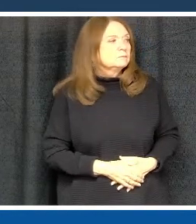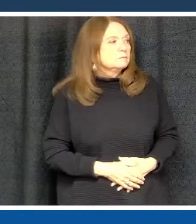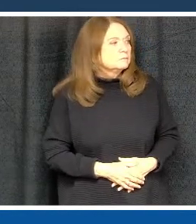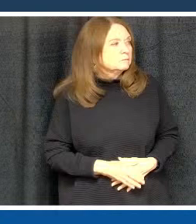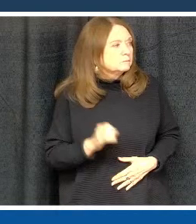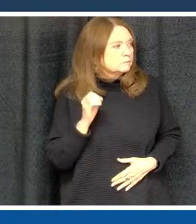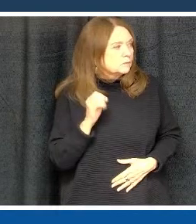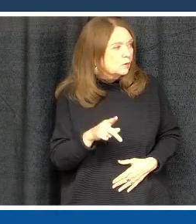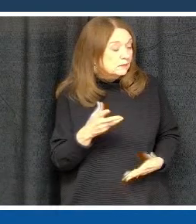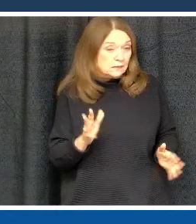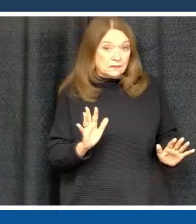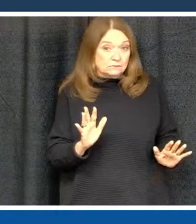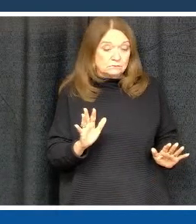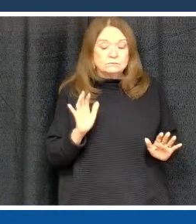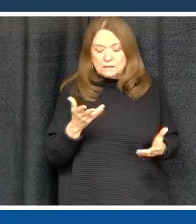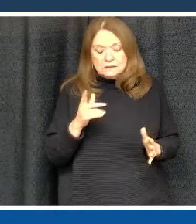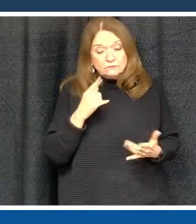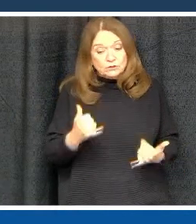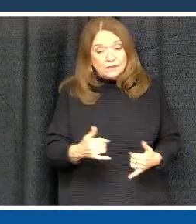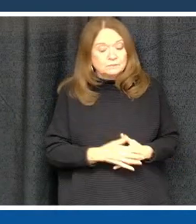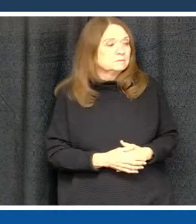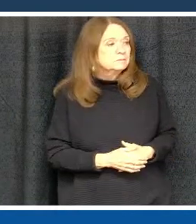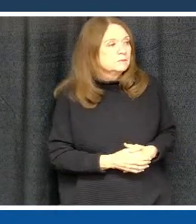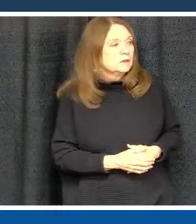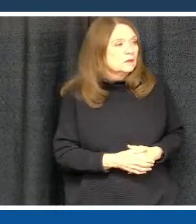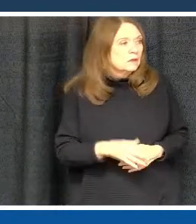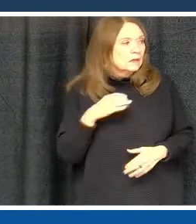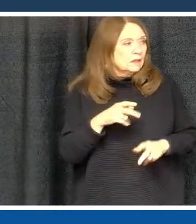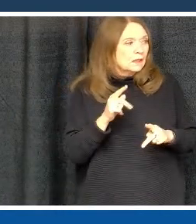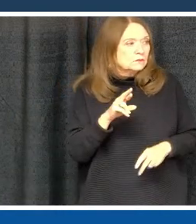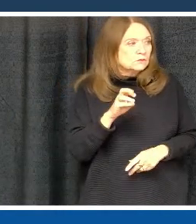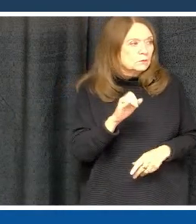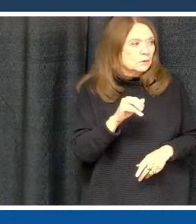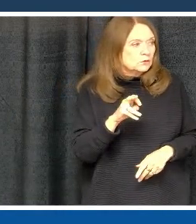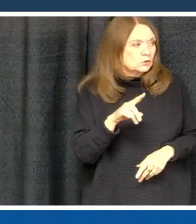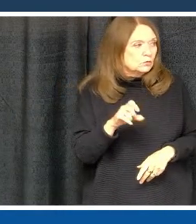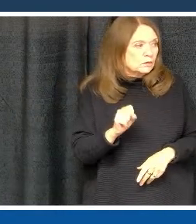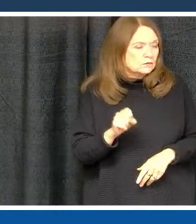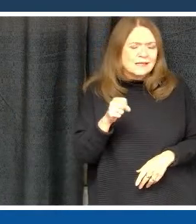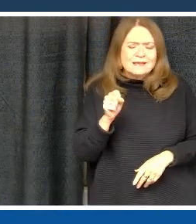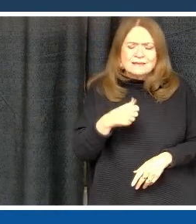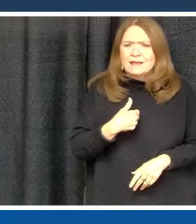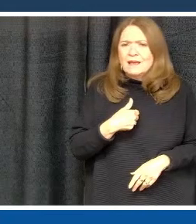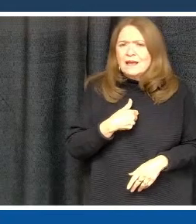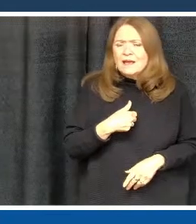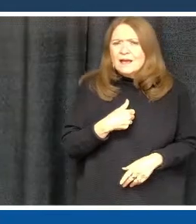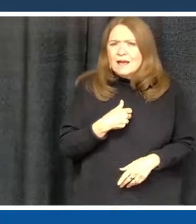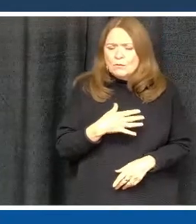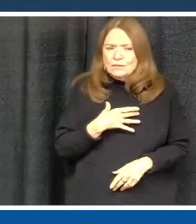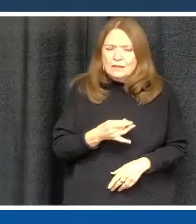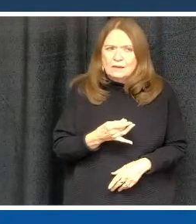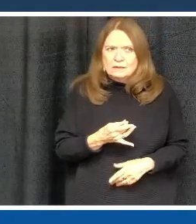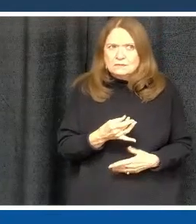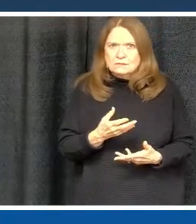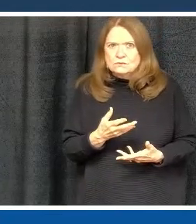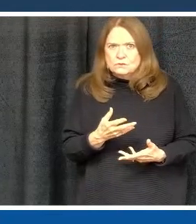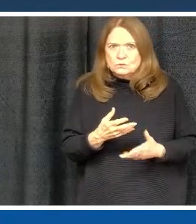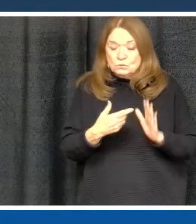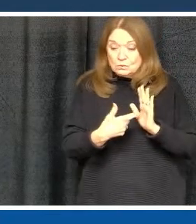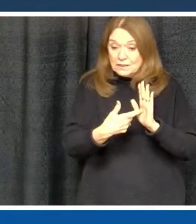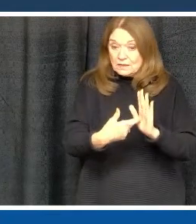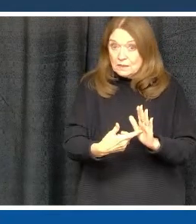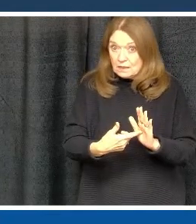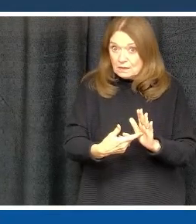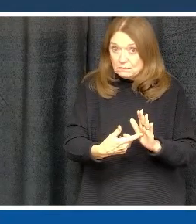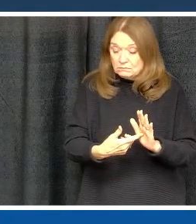Okay, is that it? That's it for now. Okay, Councilperson Reynolds, you're recognized. Yeah, I would like to indicate that